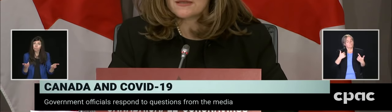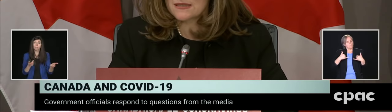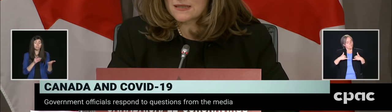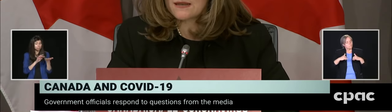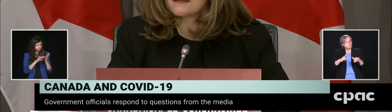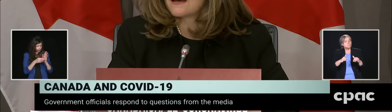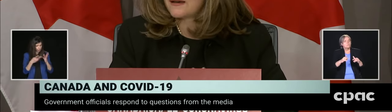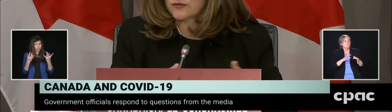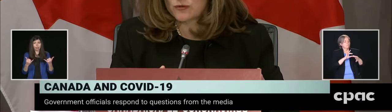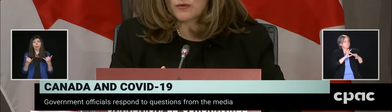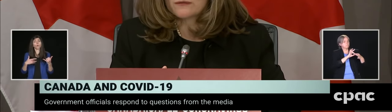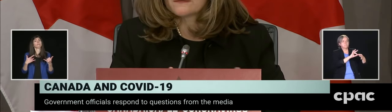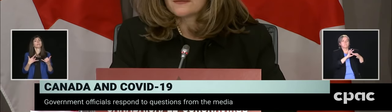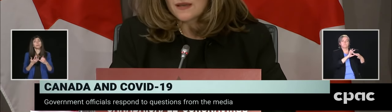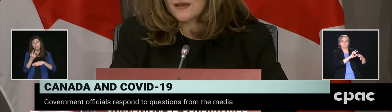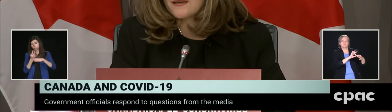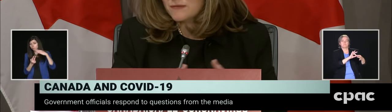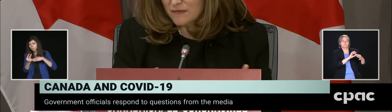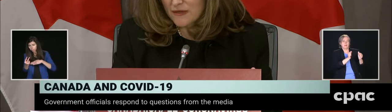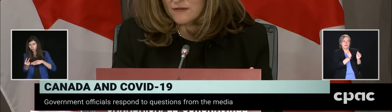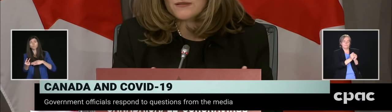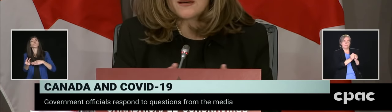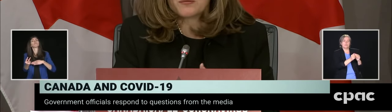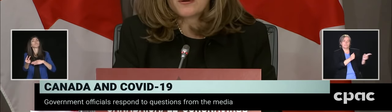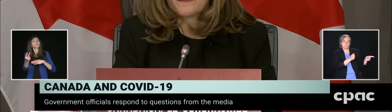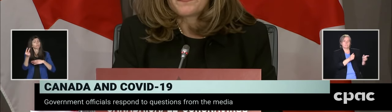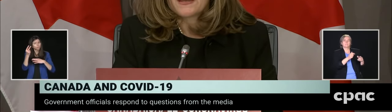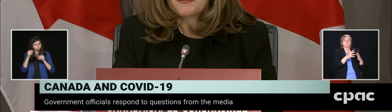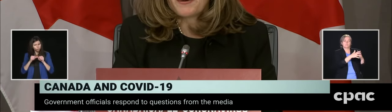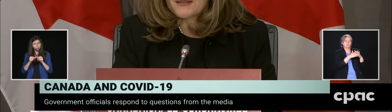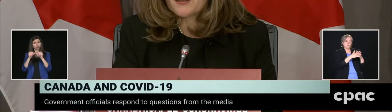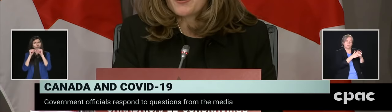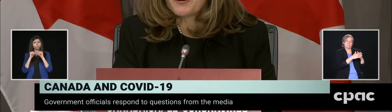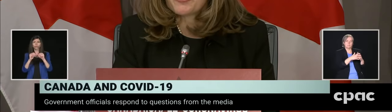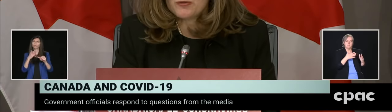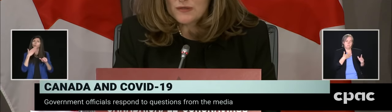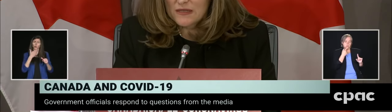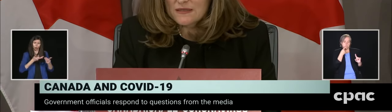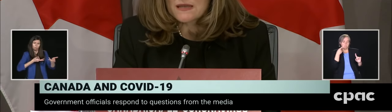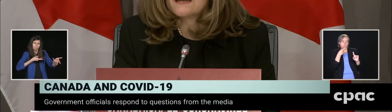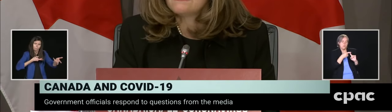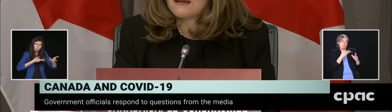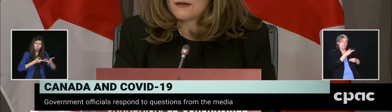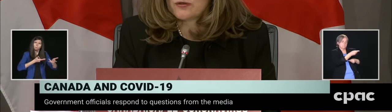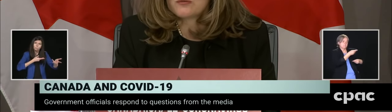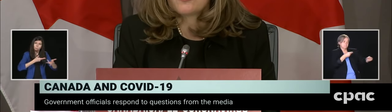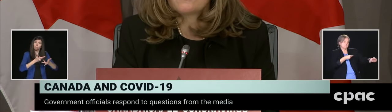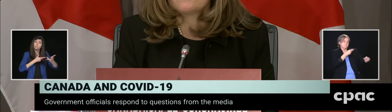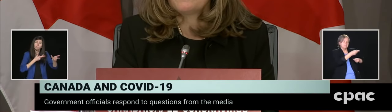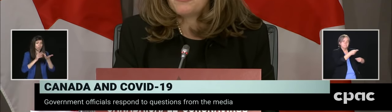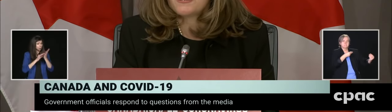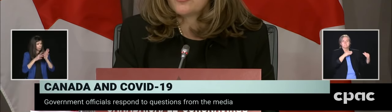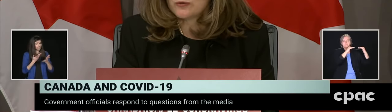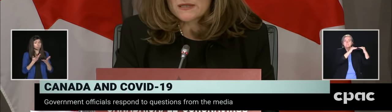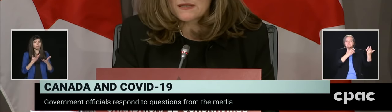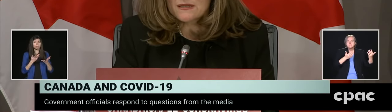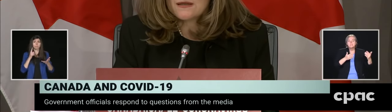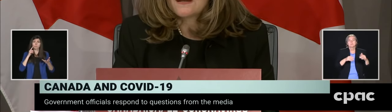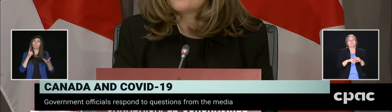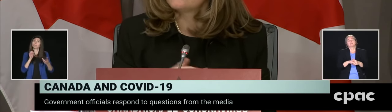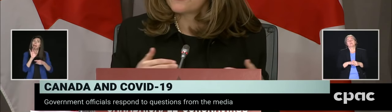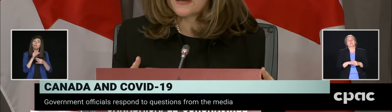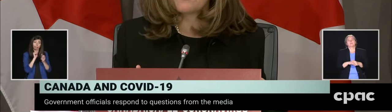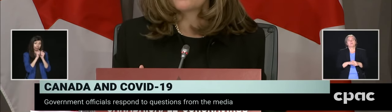utilisant cet argument. Et évidemment, pas seulement utiliser l'argument, mais